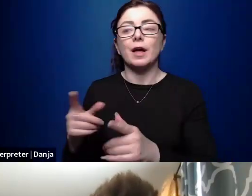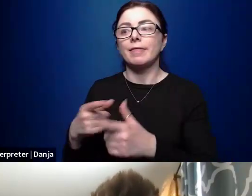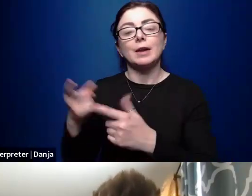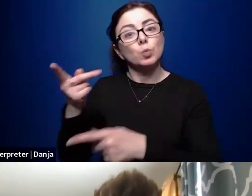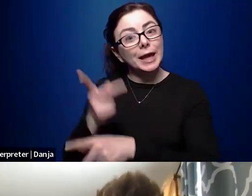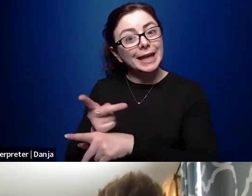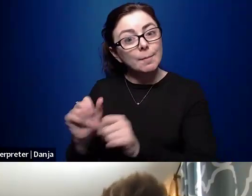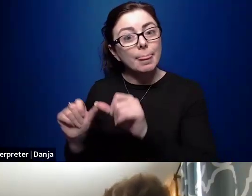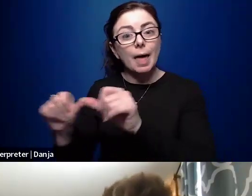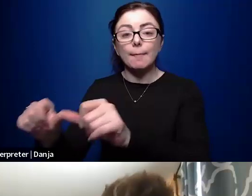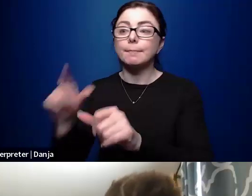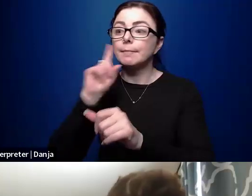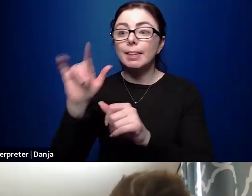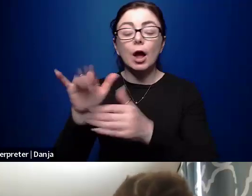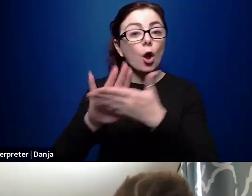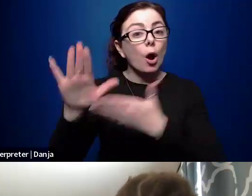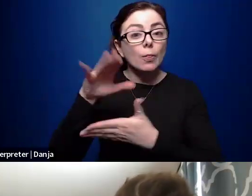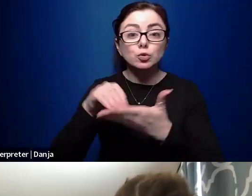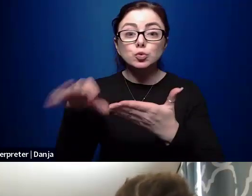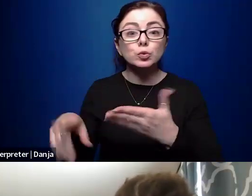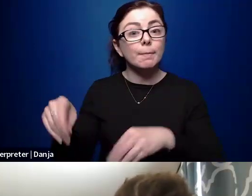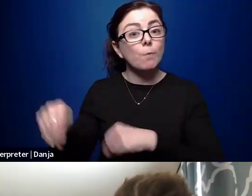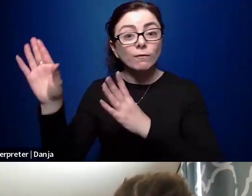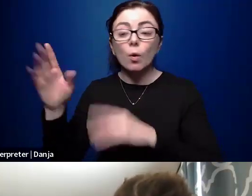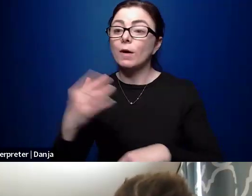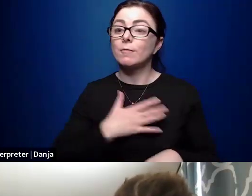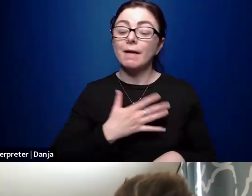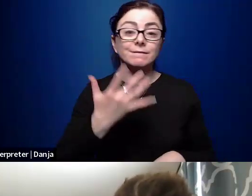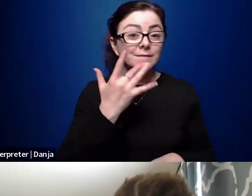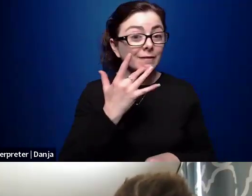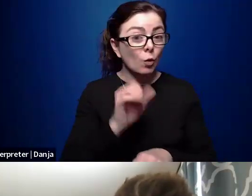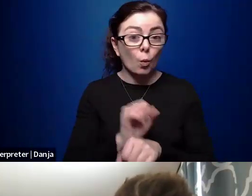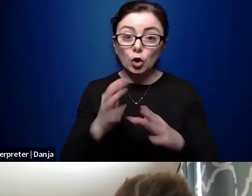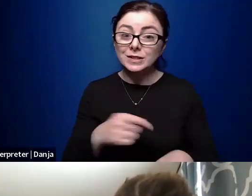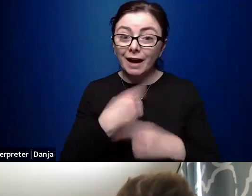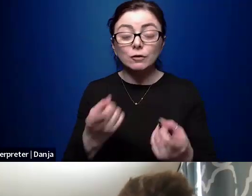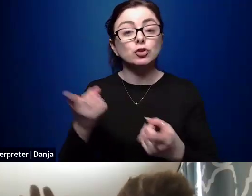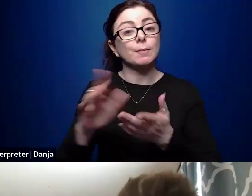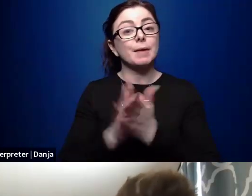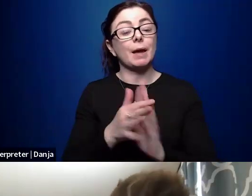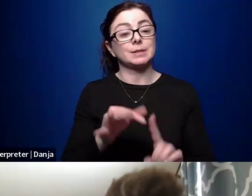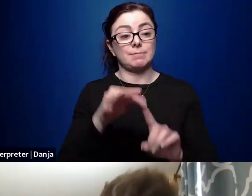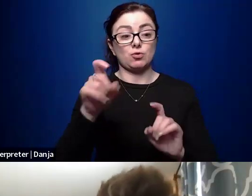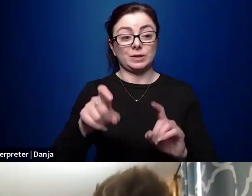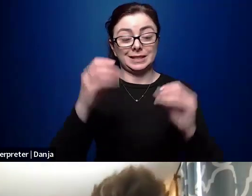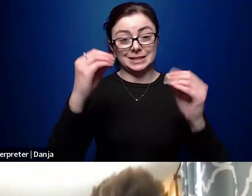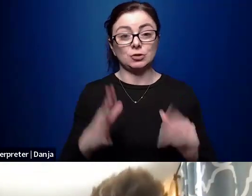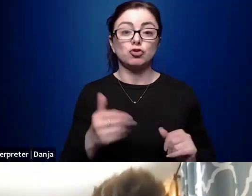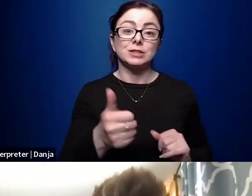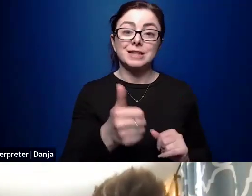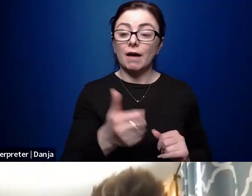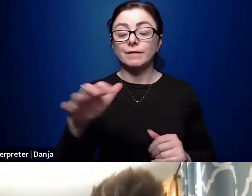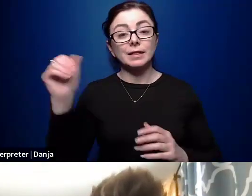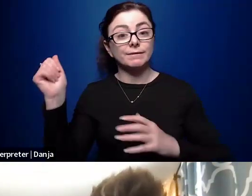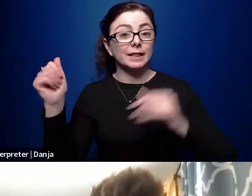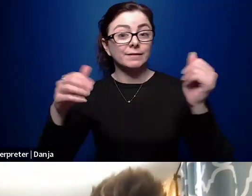away, or one of my most favorite workers ever, she is absolutely amazing. She became a special needs teacher herself. So Yep. of course, like this